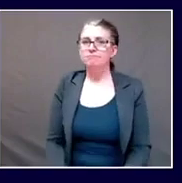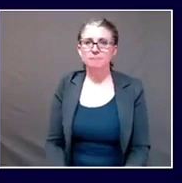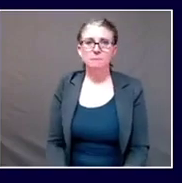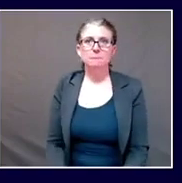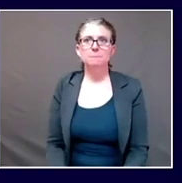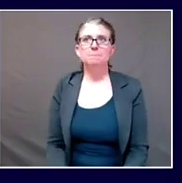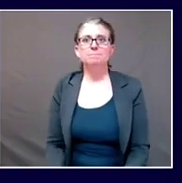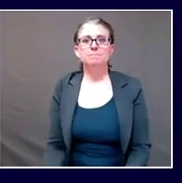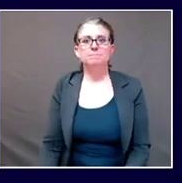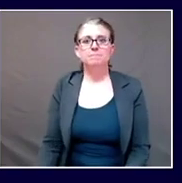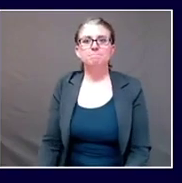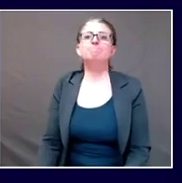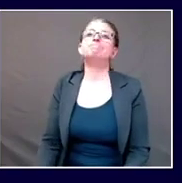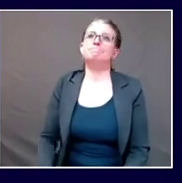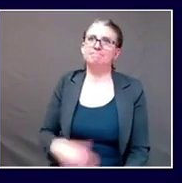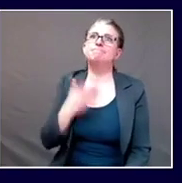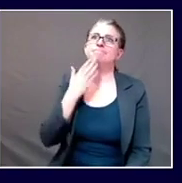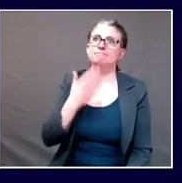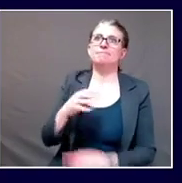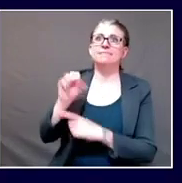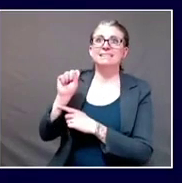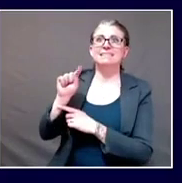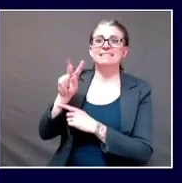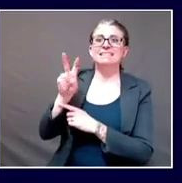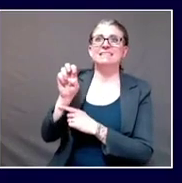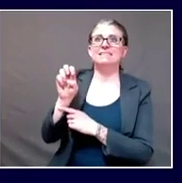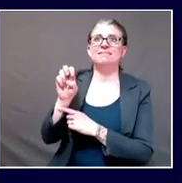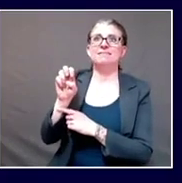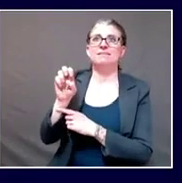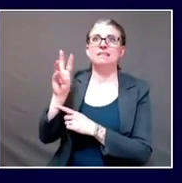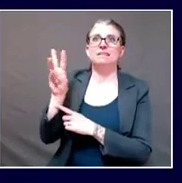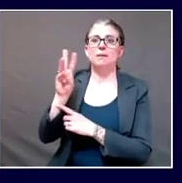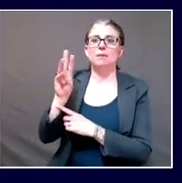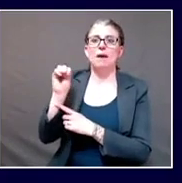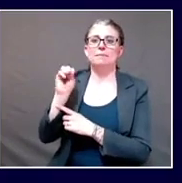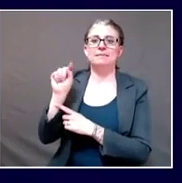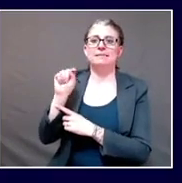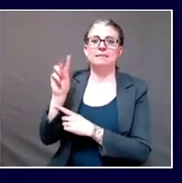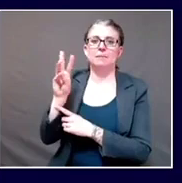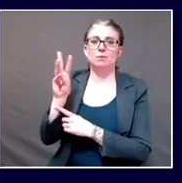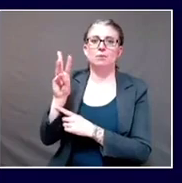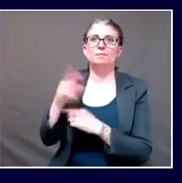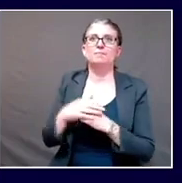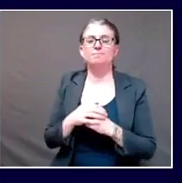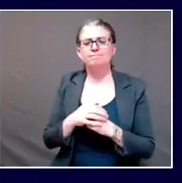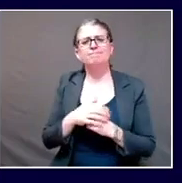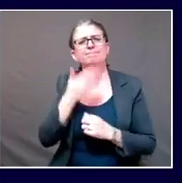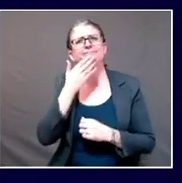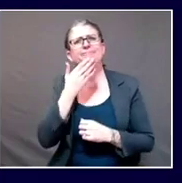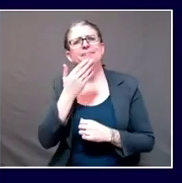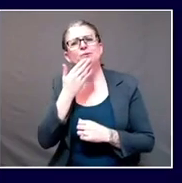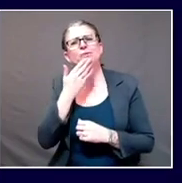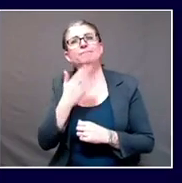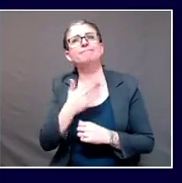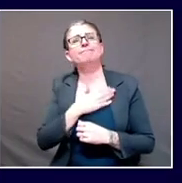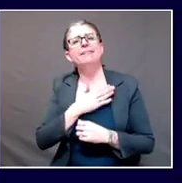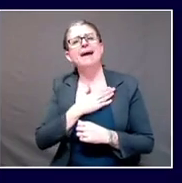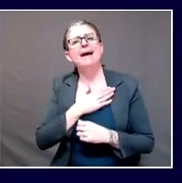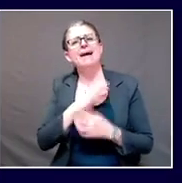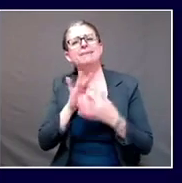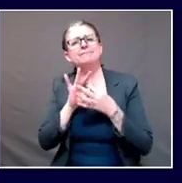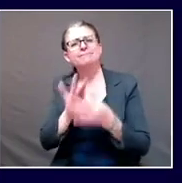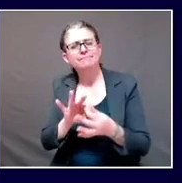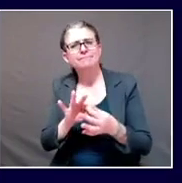Doctor, thank you. Quick question about freezers. Uh, knowing that you needed so many freezers to store the